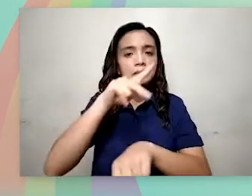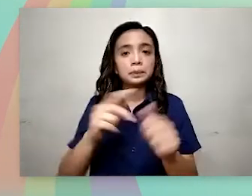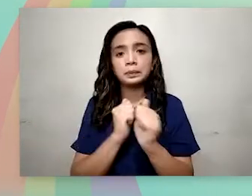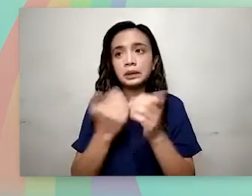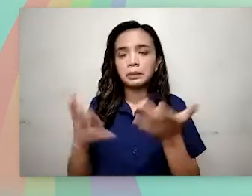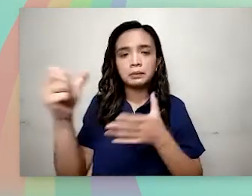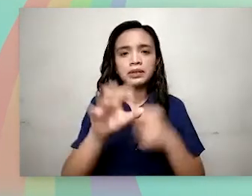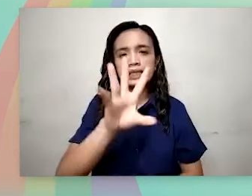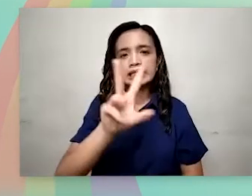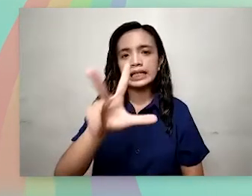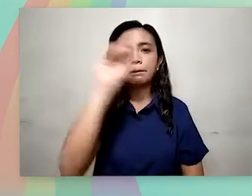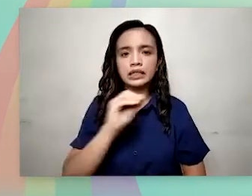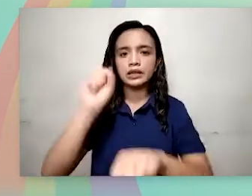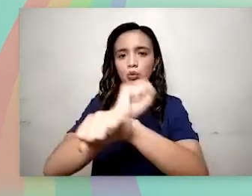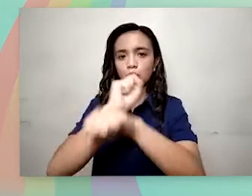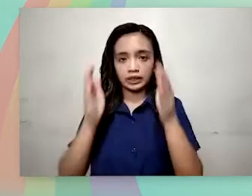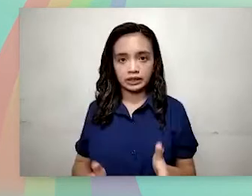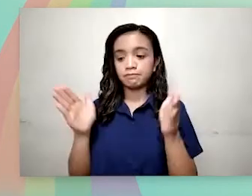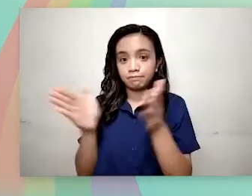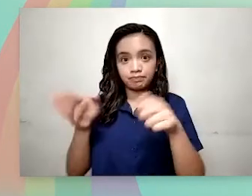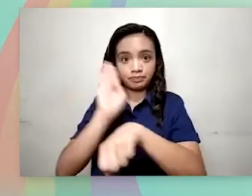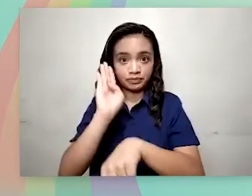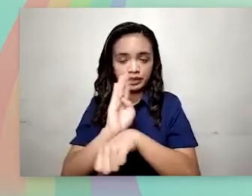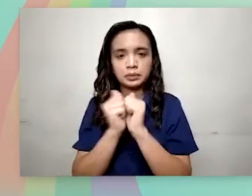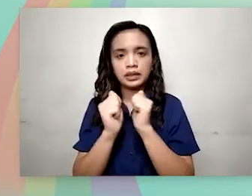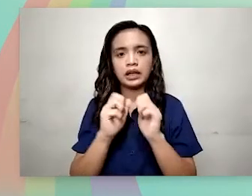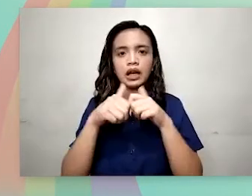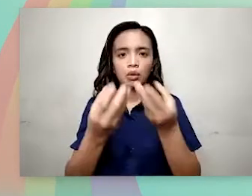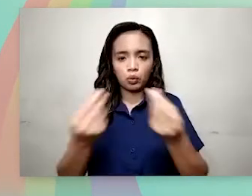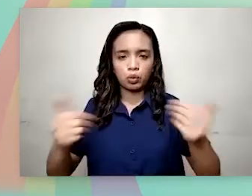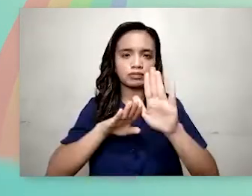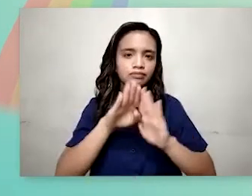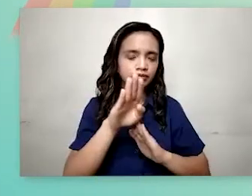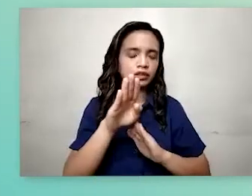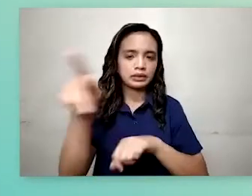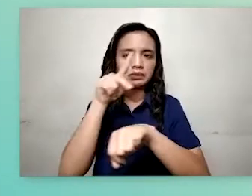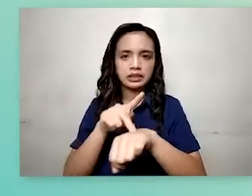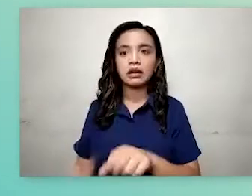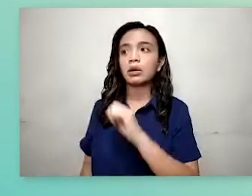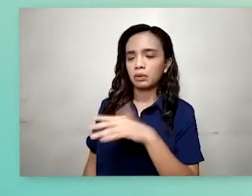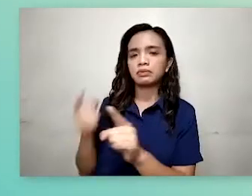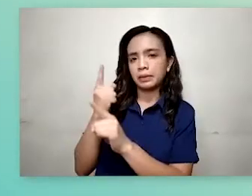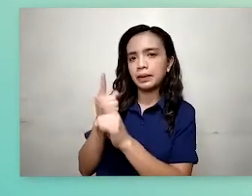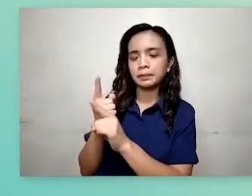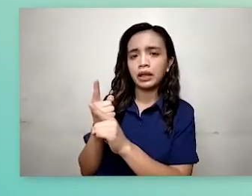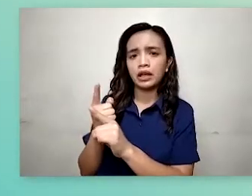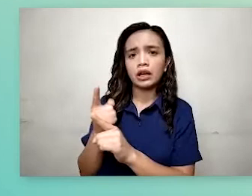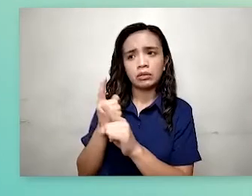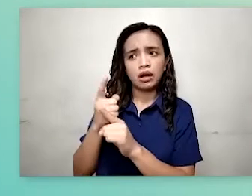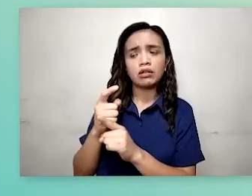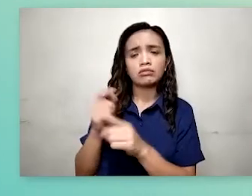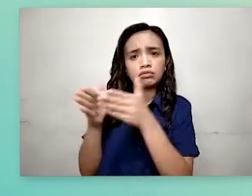recovery for the Philippines. Oh, that's right. Isn't it that MSMEs contribute 40% to the